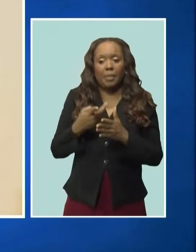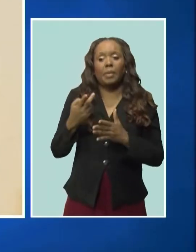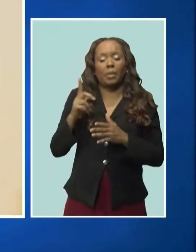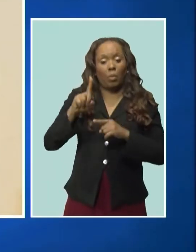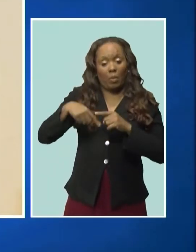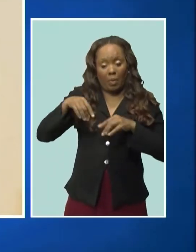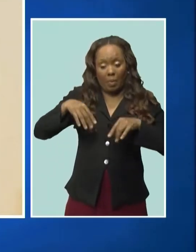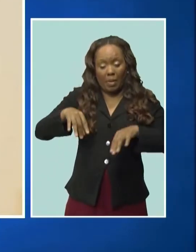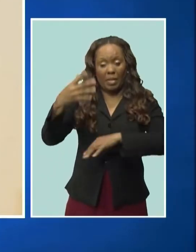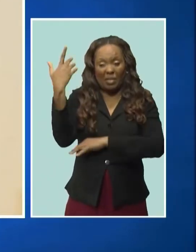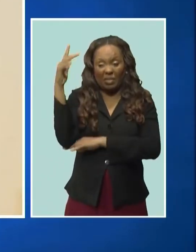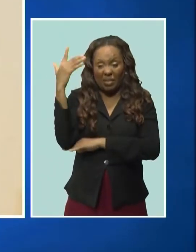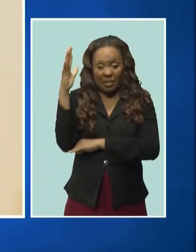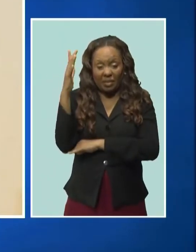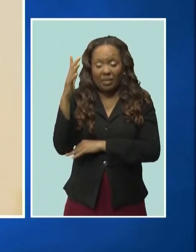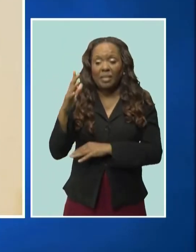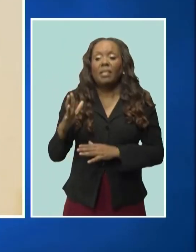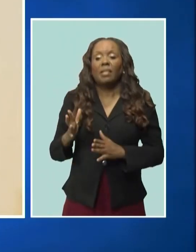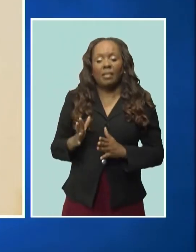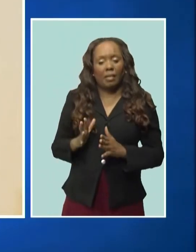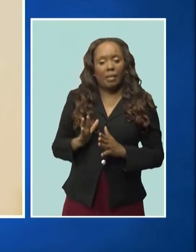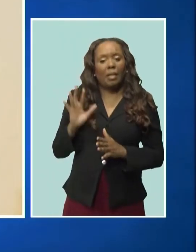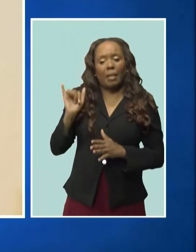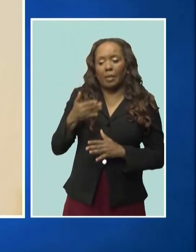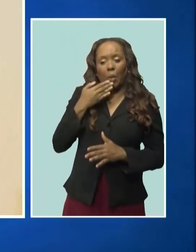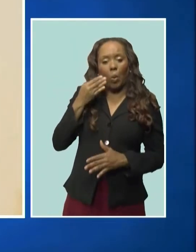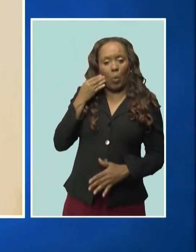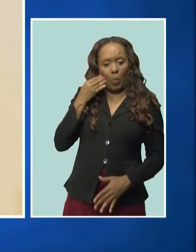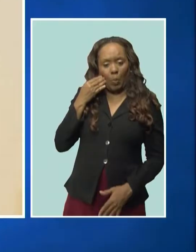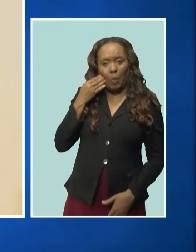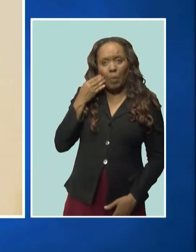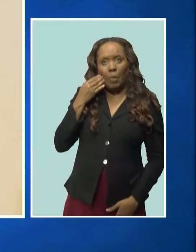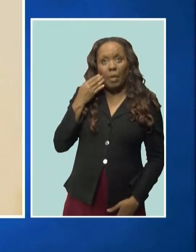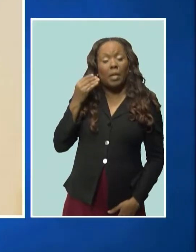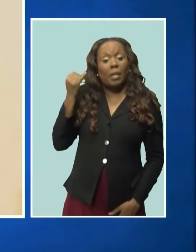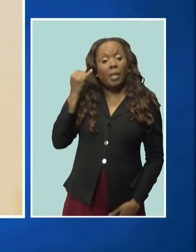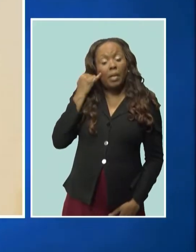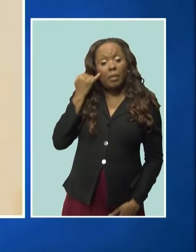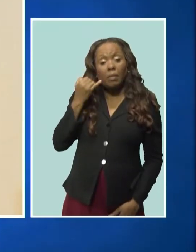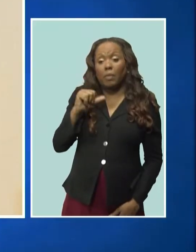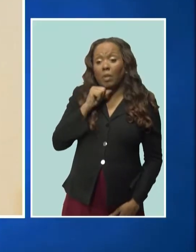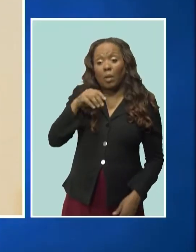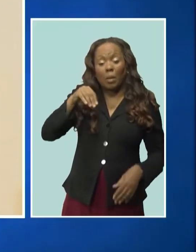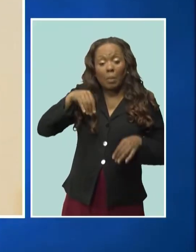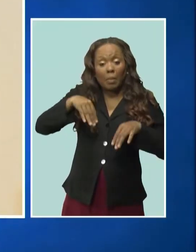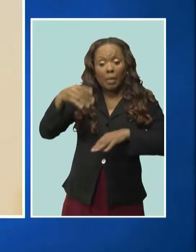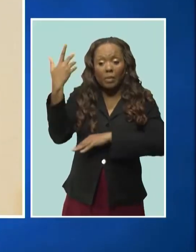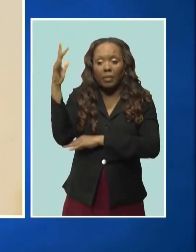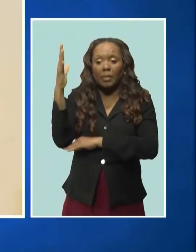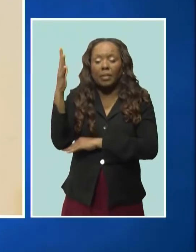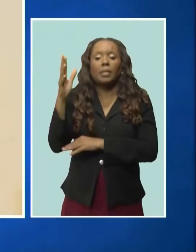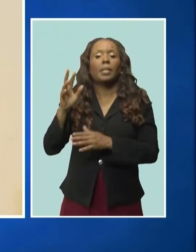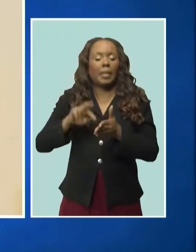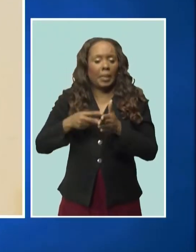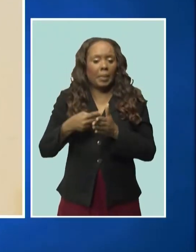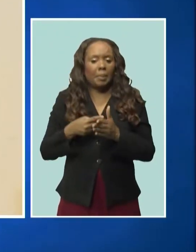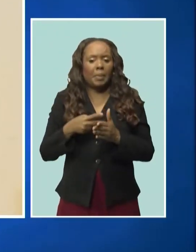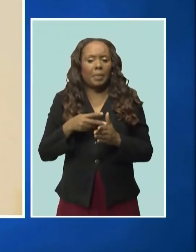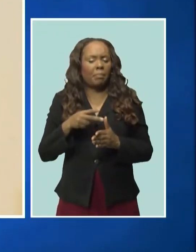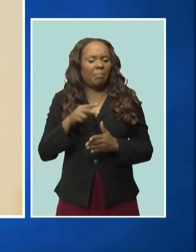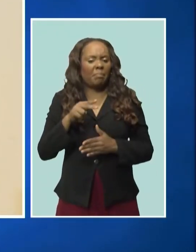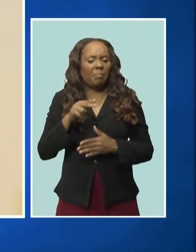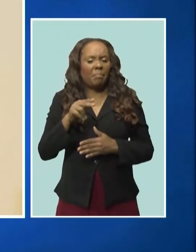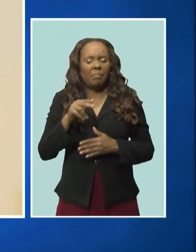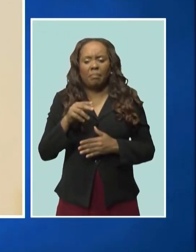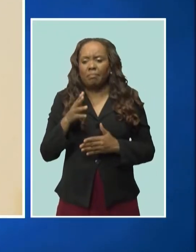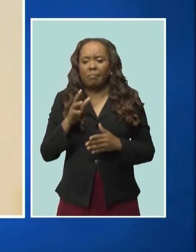It's important to know that if we don't do that, they would enter our homes, and then it will be a serious social impact because government will